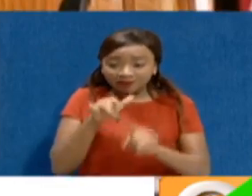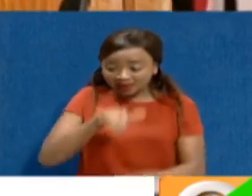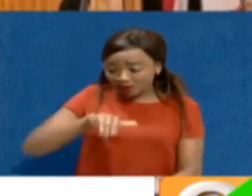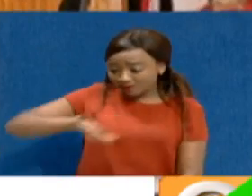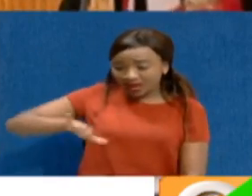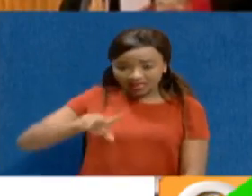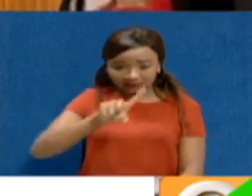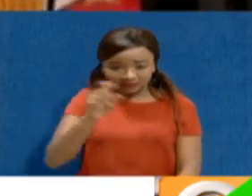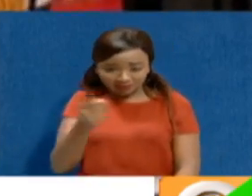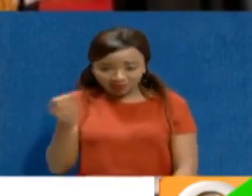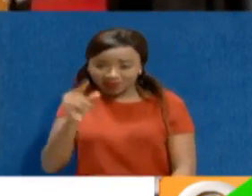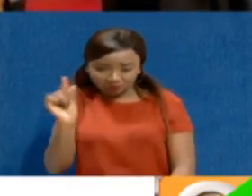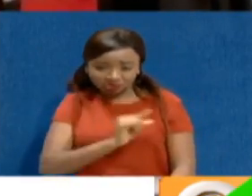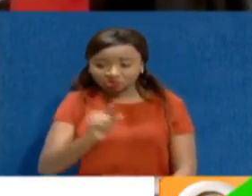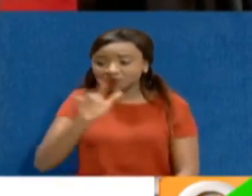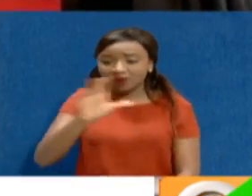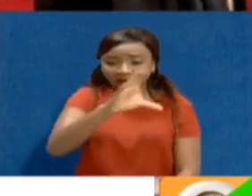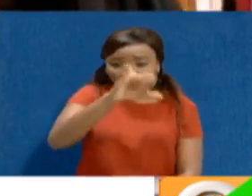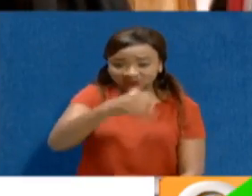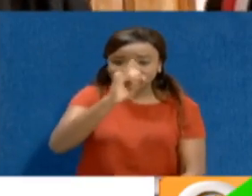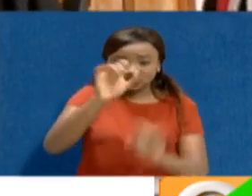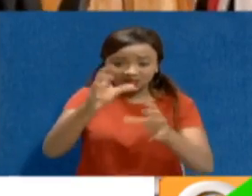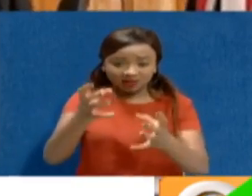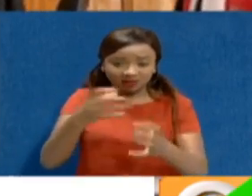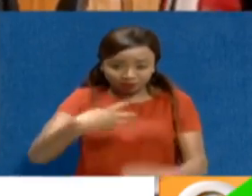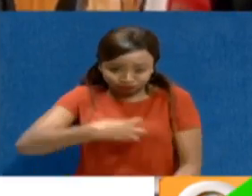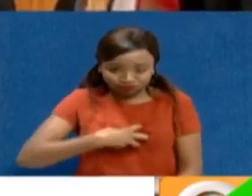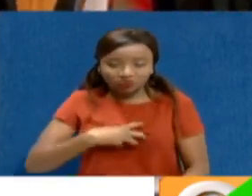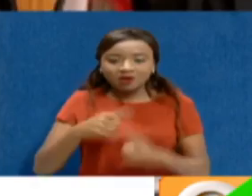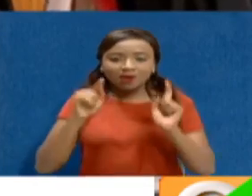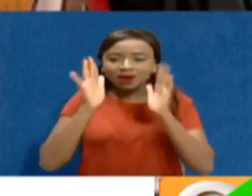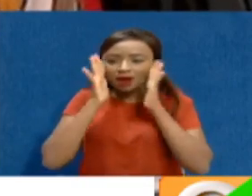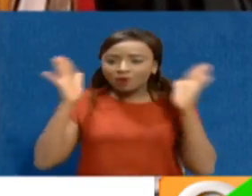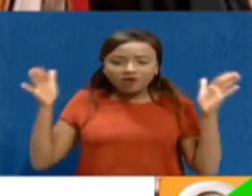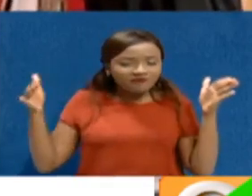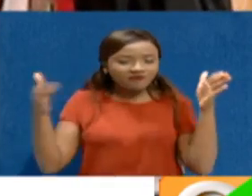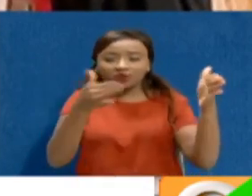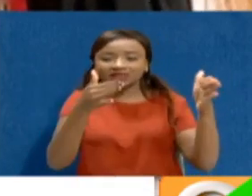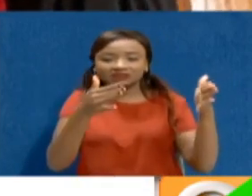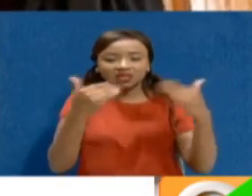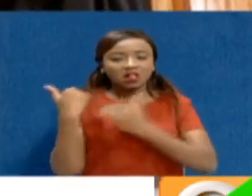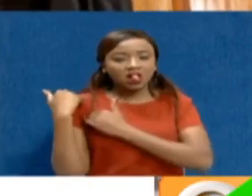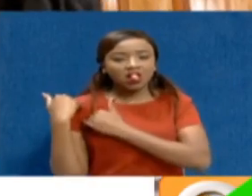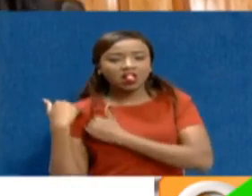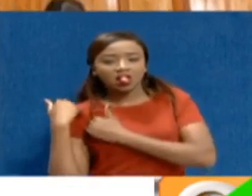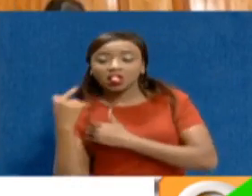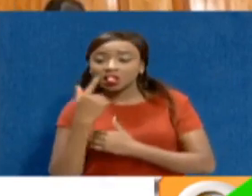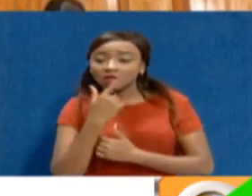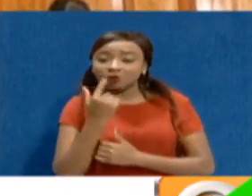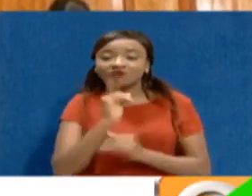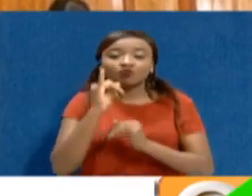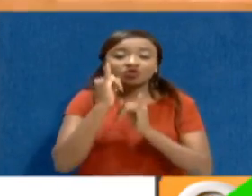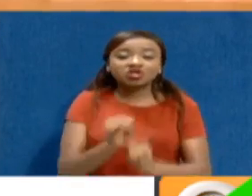Maraga retires from the helm of the judiciary, attention is shifting to the huge burden that will be resting on the shoulders of